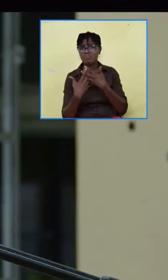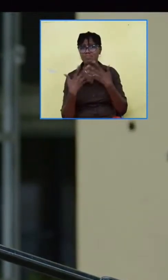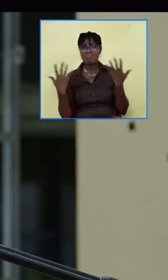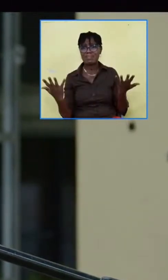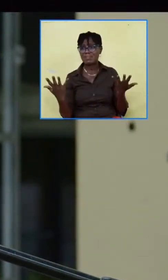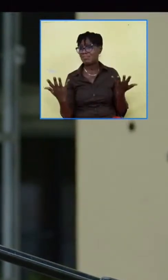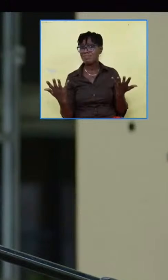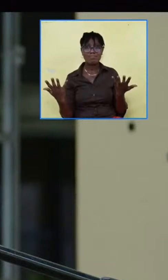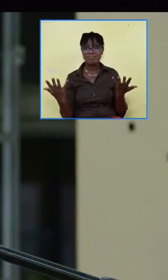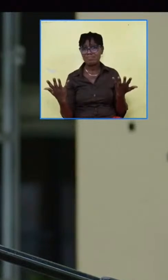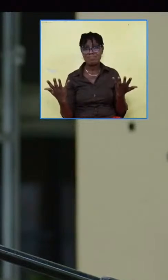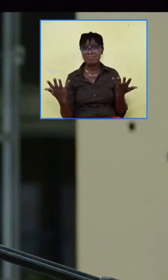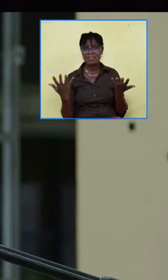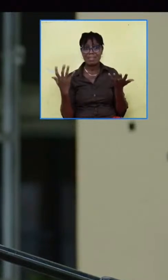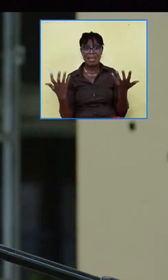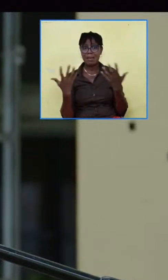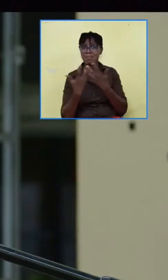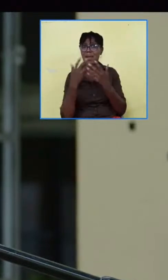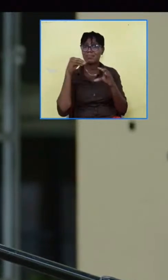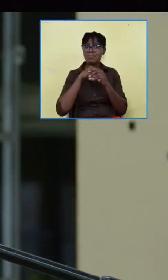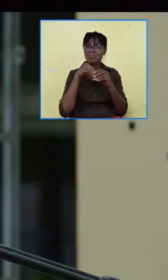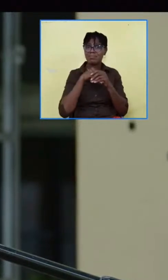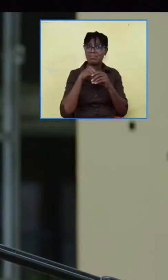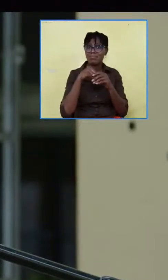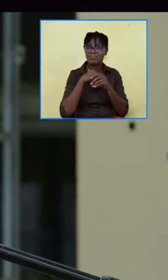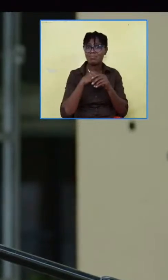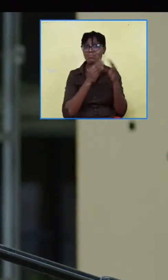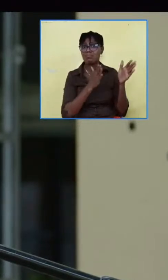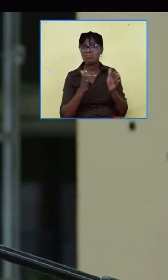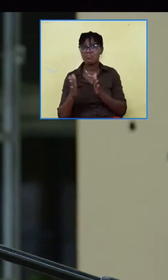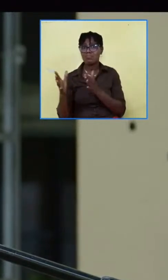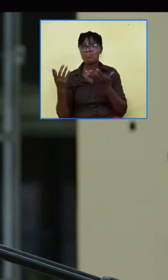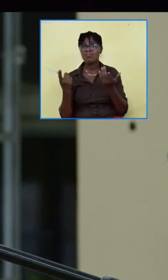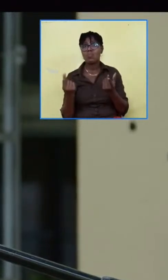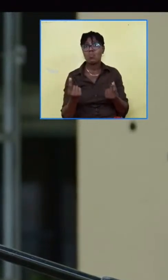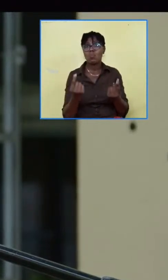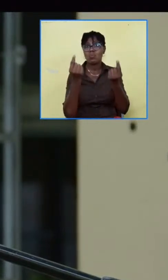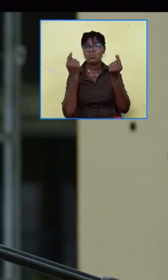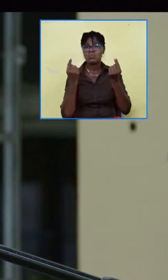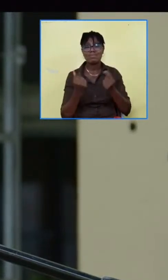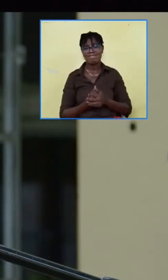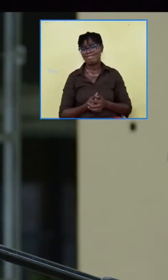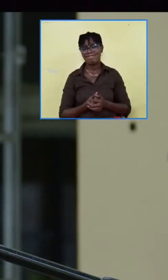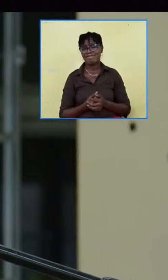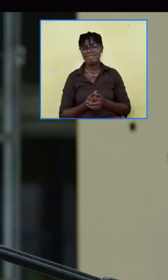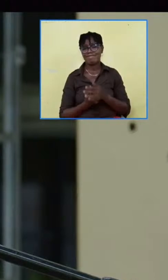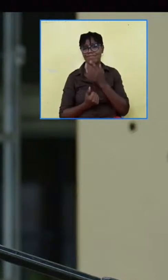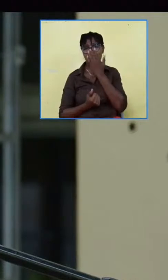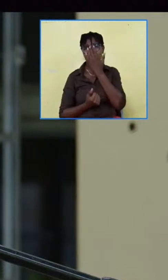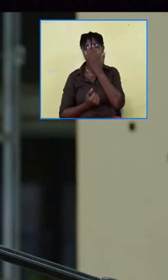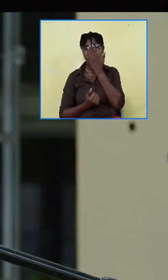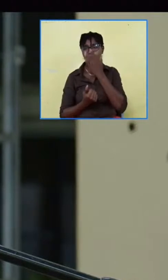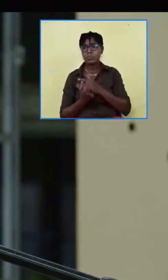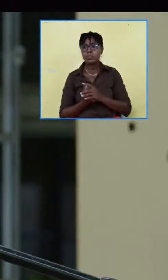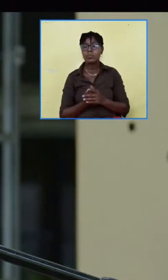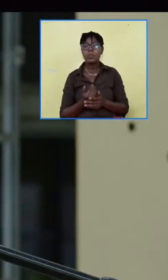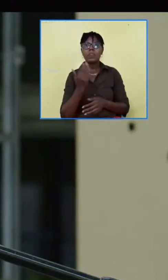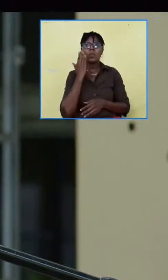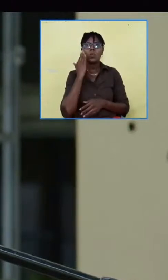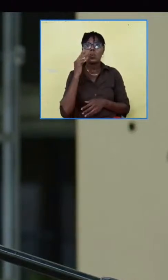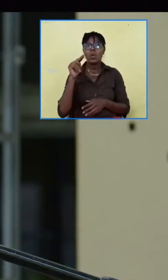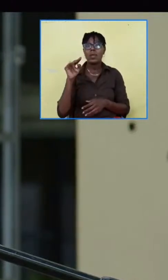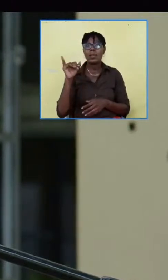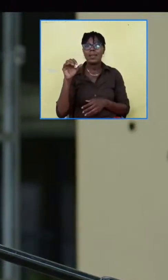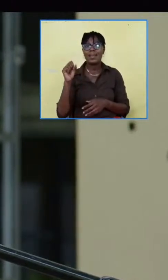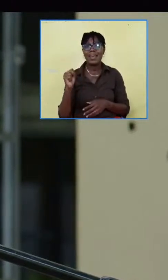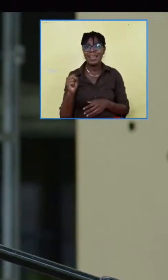to the investment management performance. As you know, the NIS is a